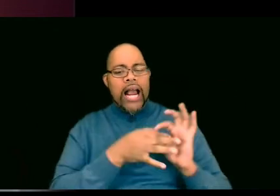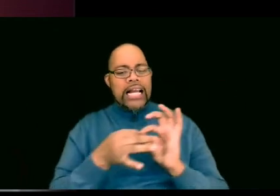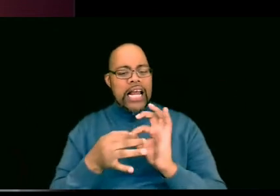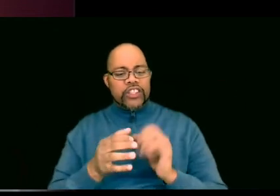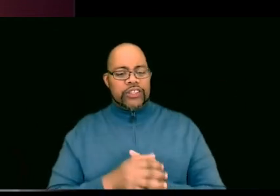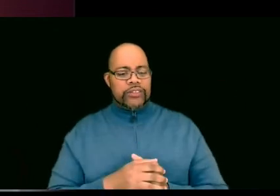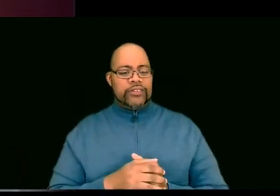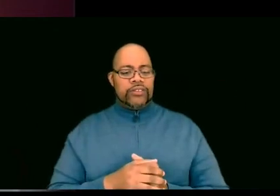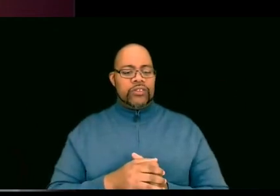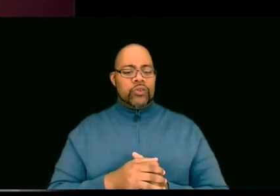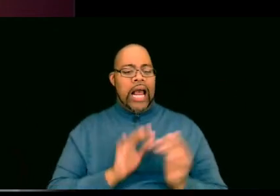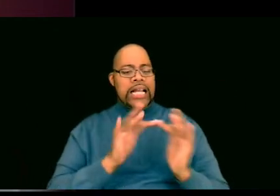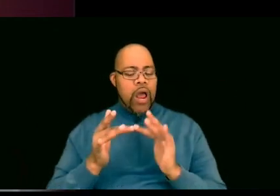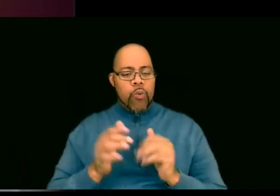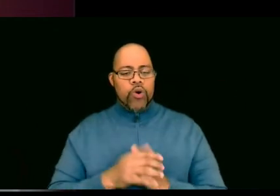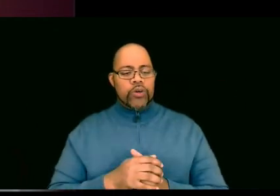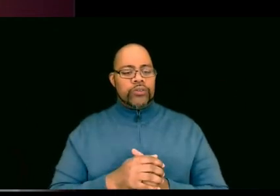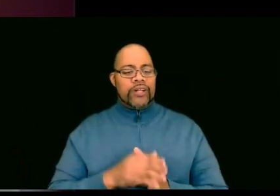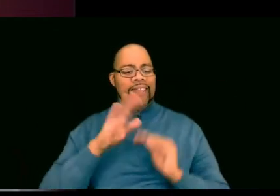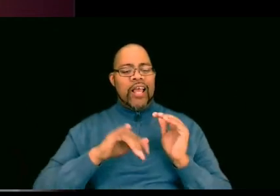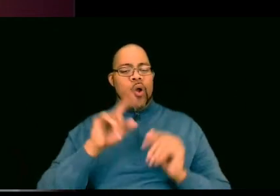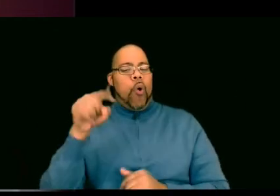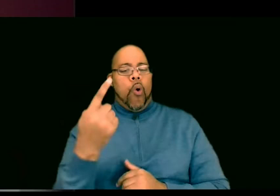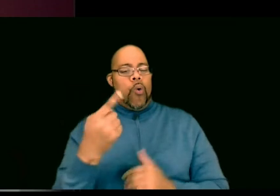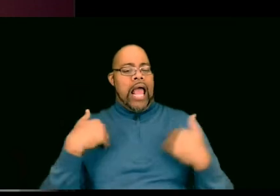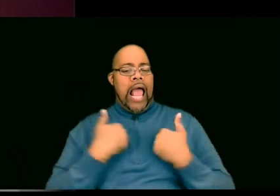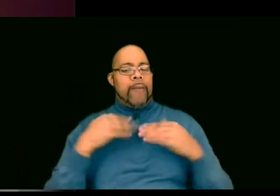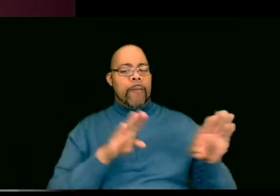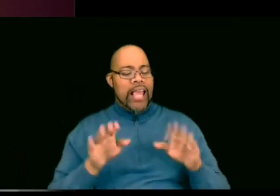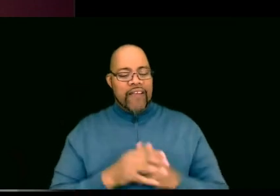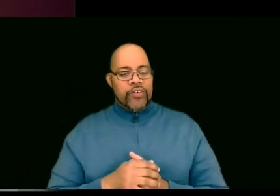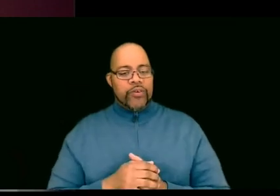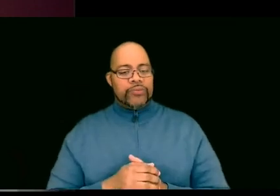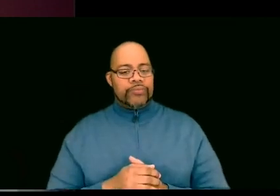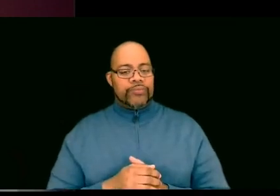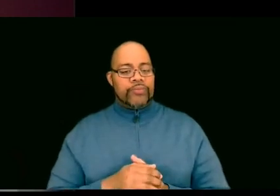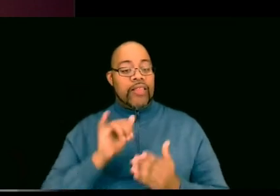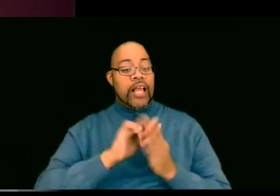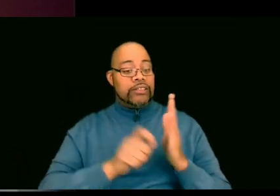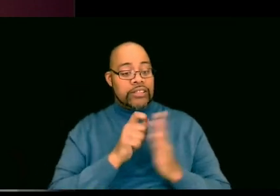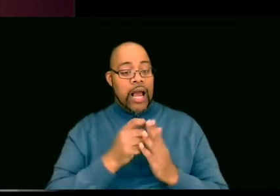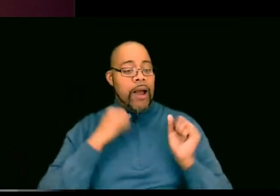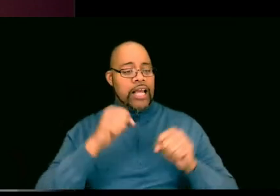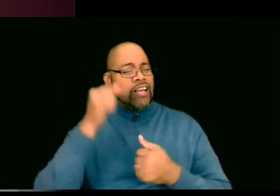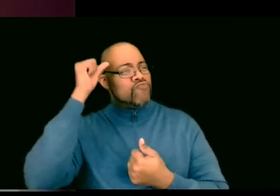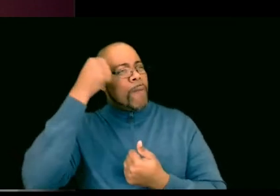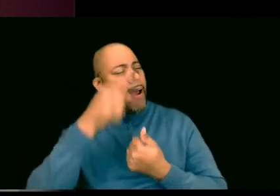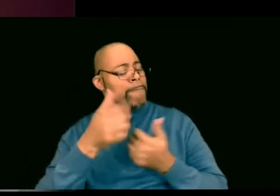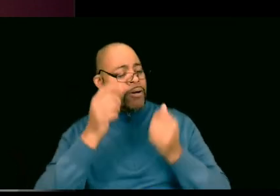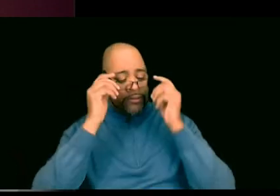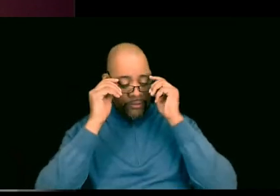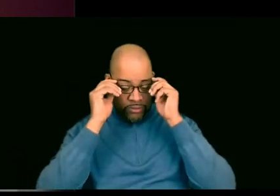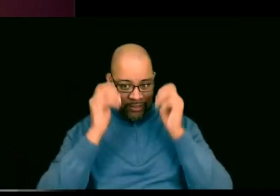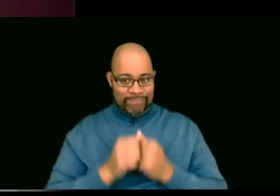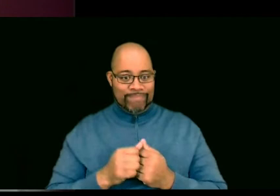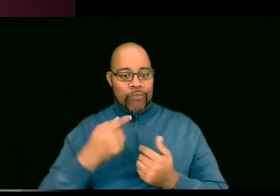broader connection or network than just animal behavior. You know, at that time, I can